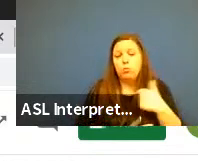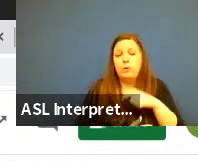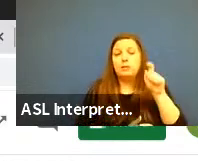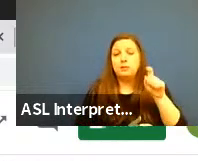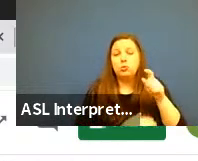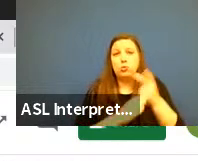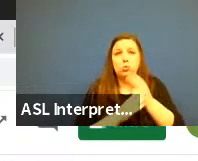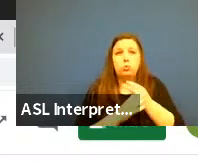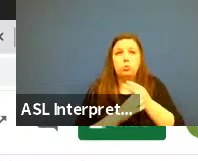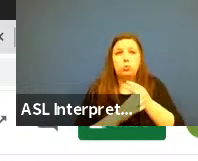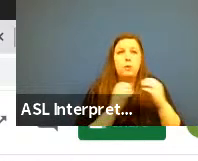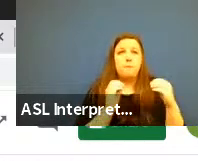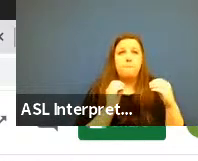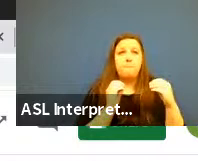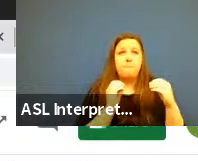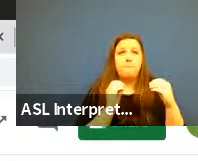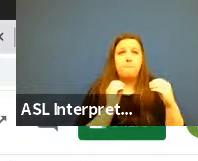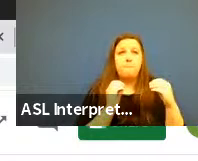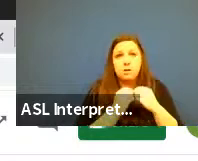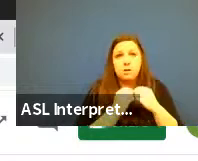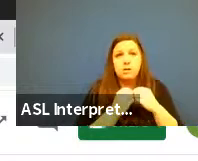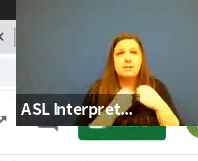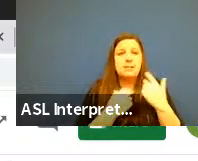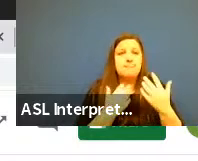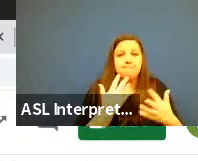more of